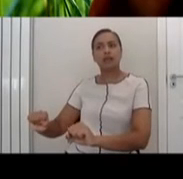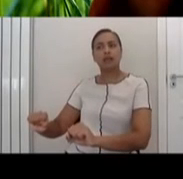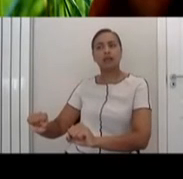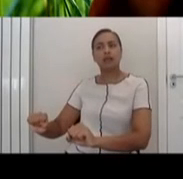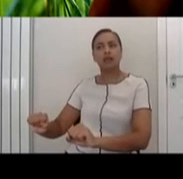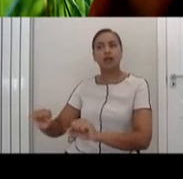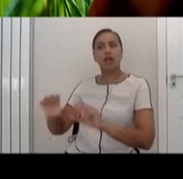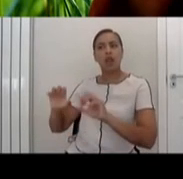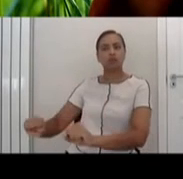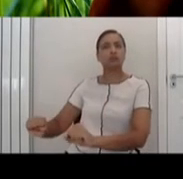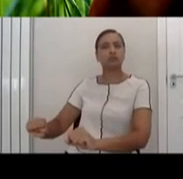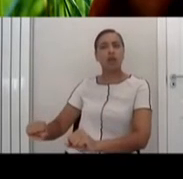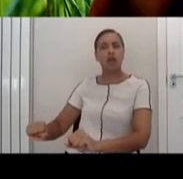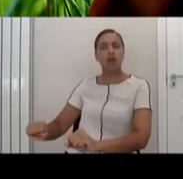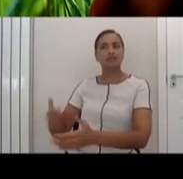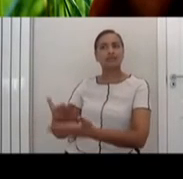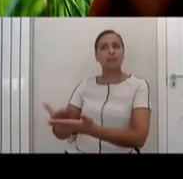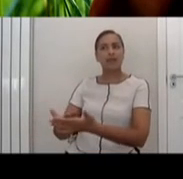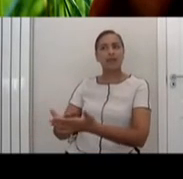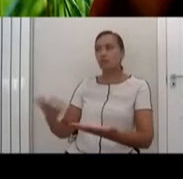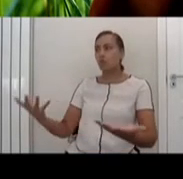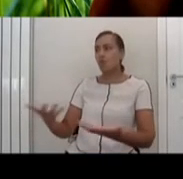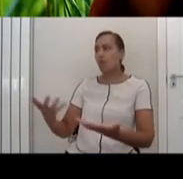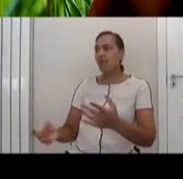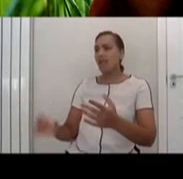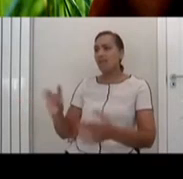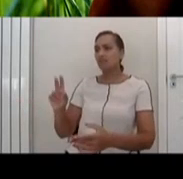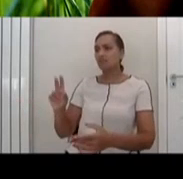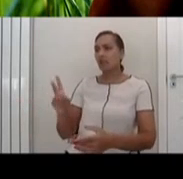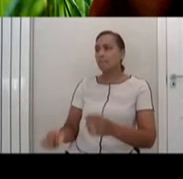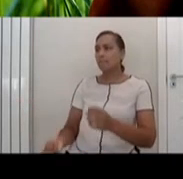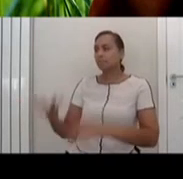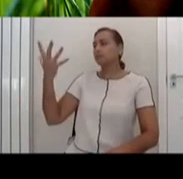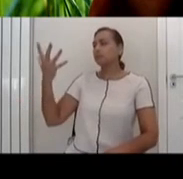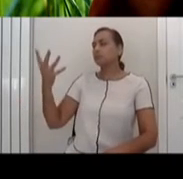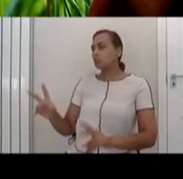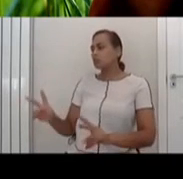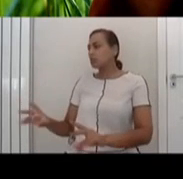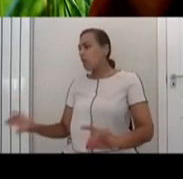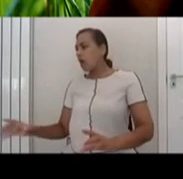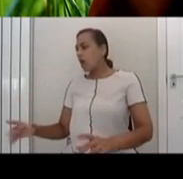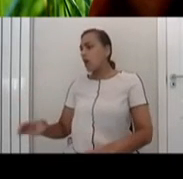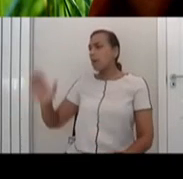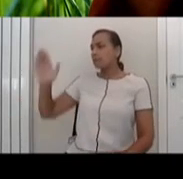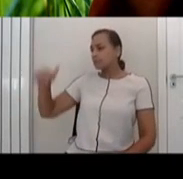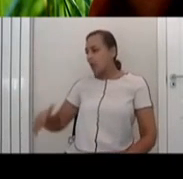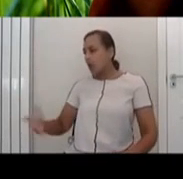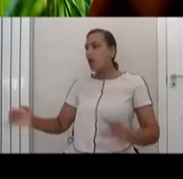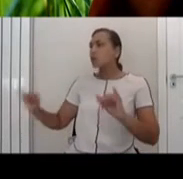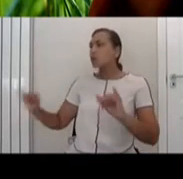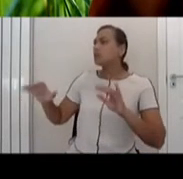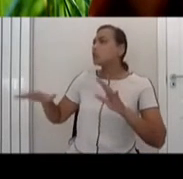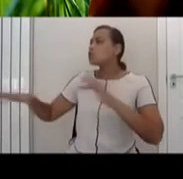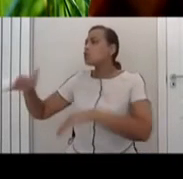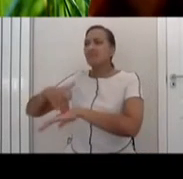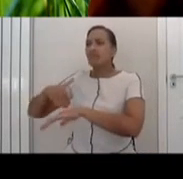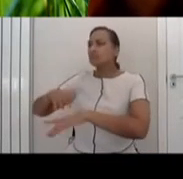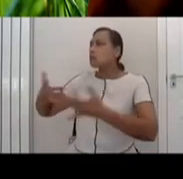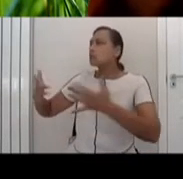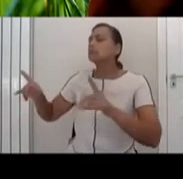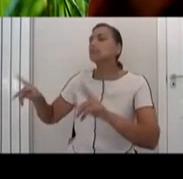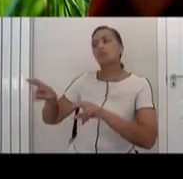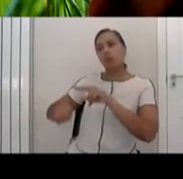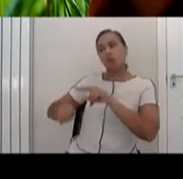outbreak, where that is and what that looks like, and how well, you